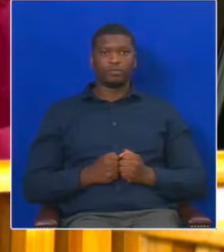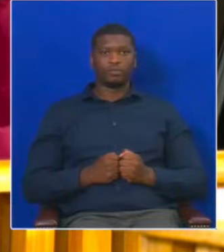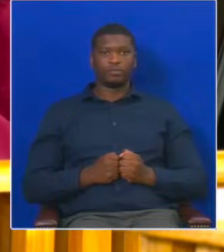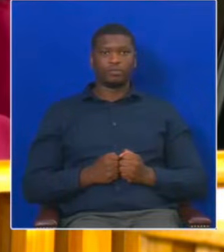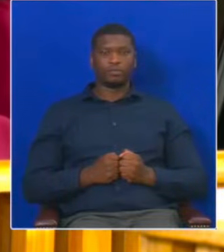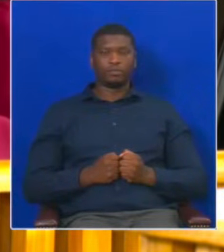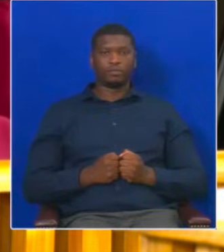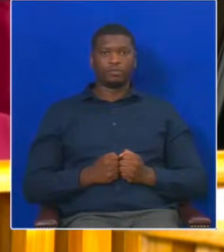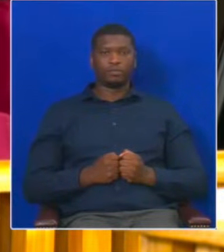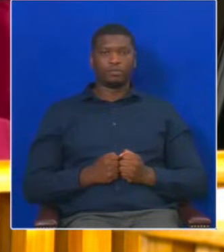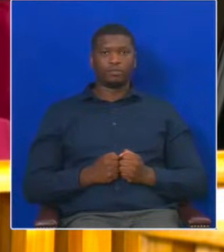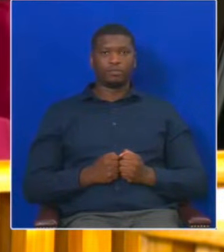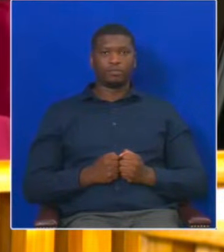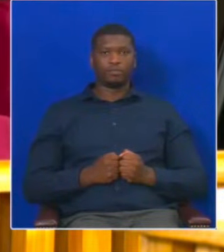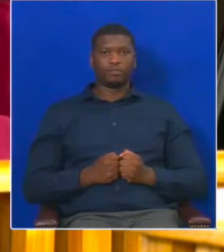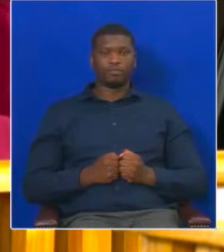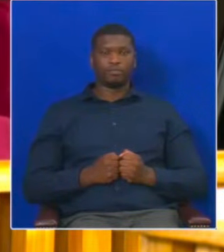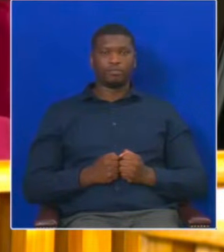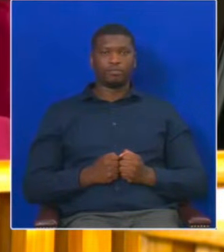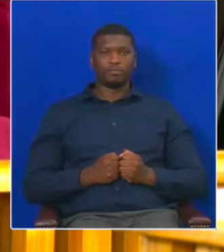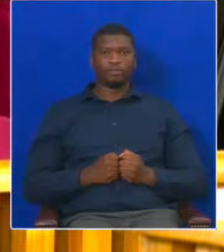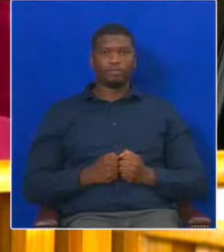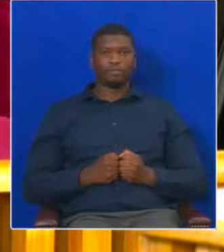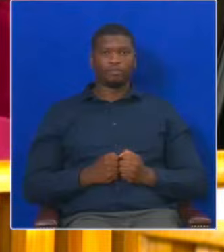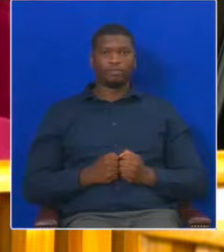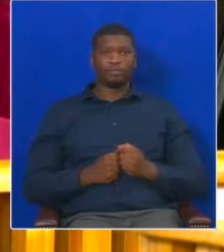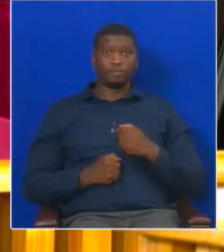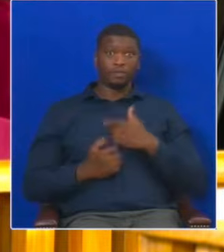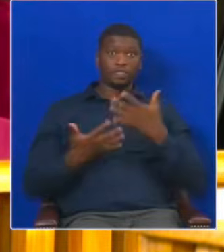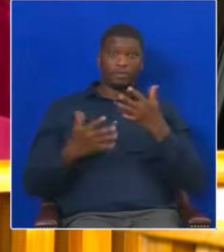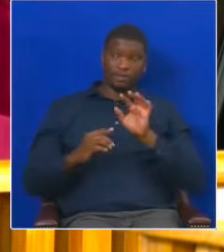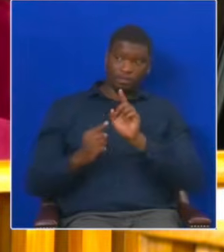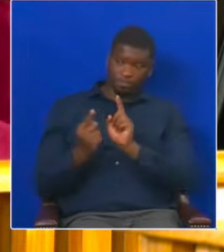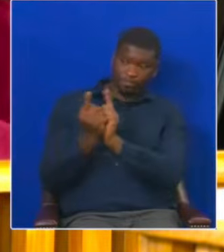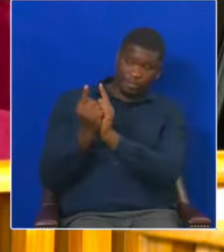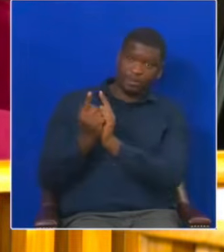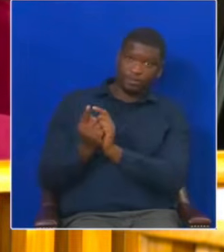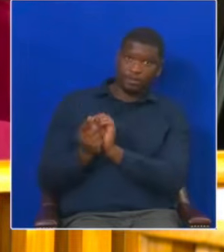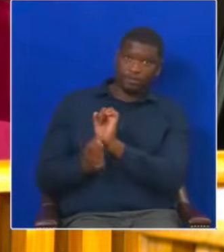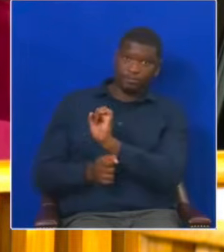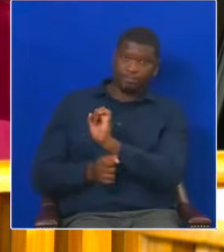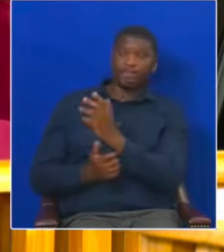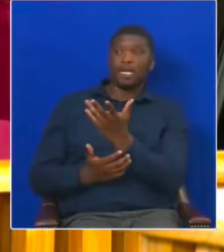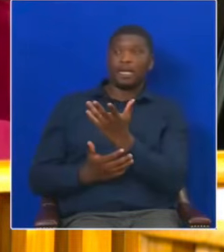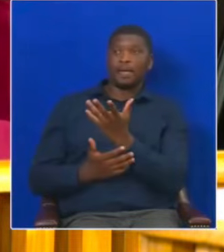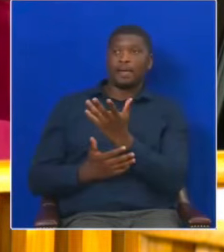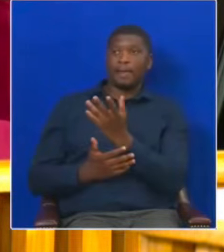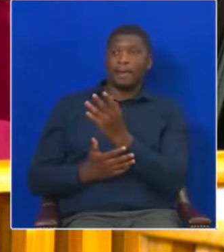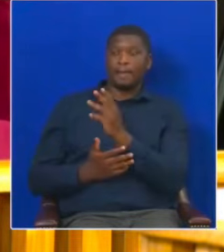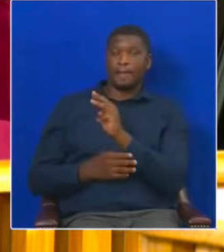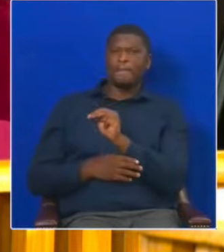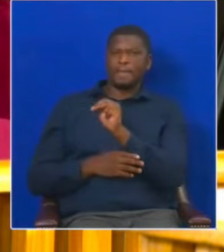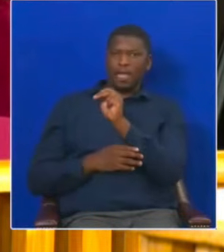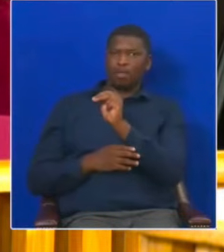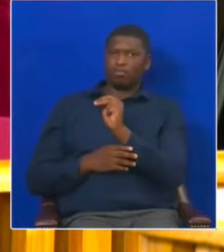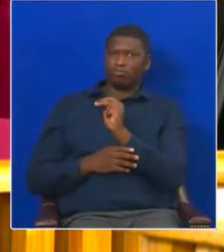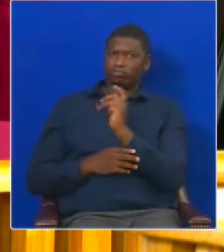Upon my entry at the into the main bedroom of Mr. Nhlanhla,